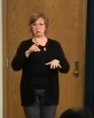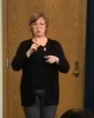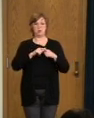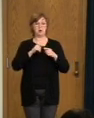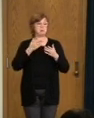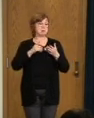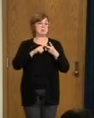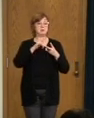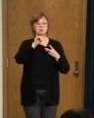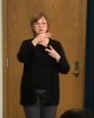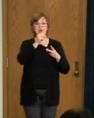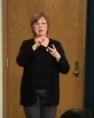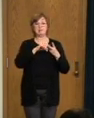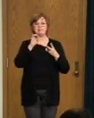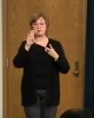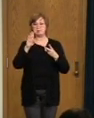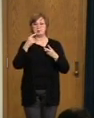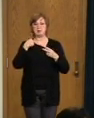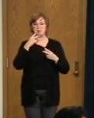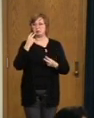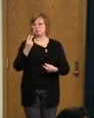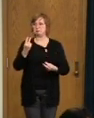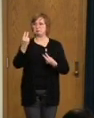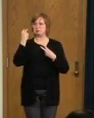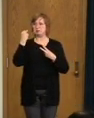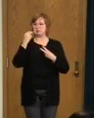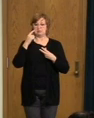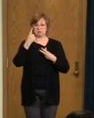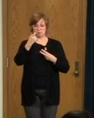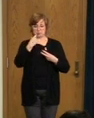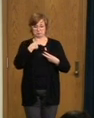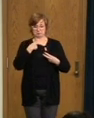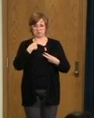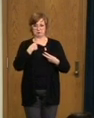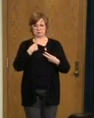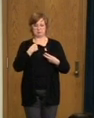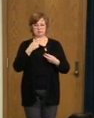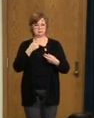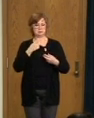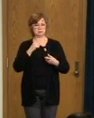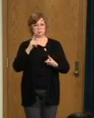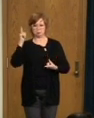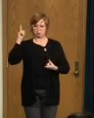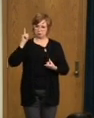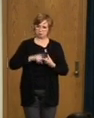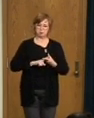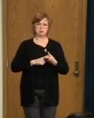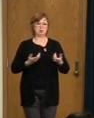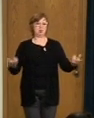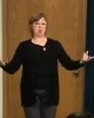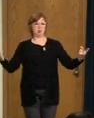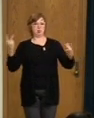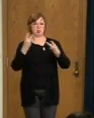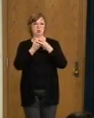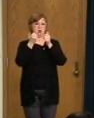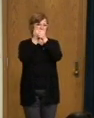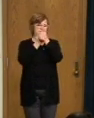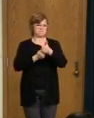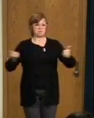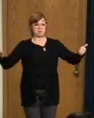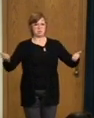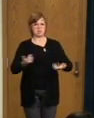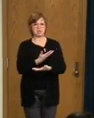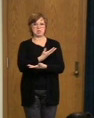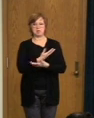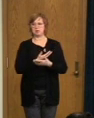January or February, and we're hopeful we won't have to face the question of a shutdown in our communities. Follow-up,